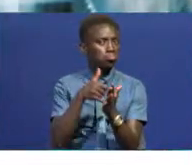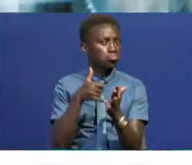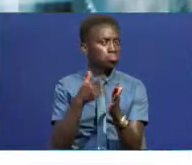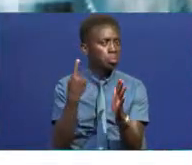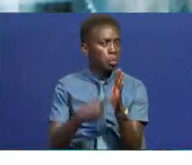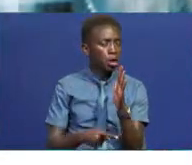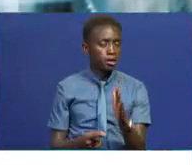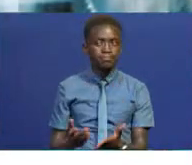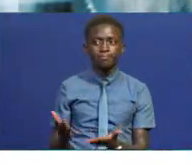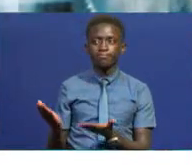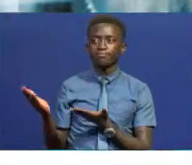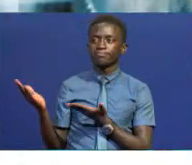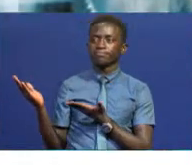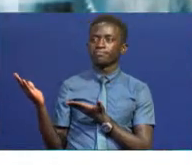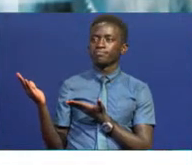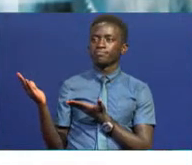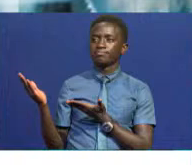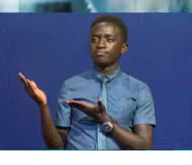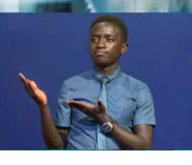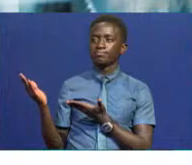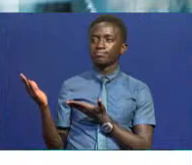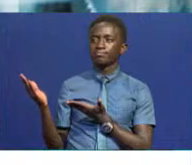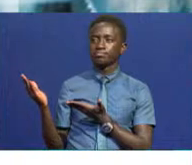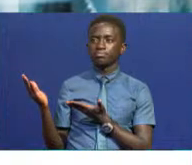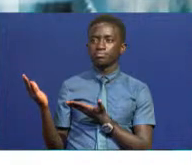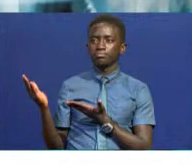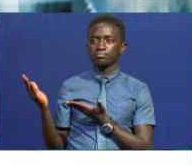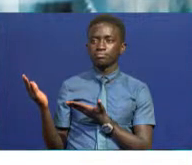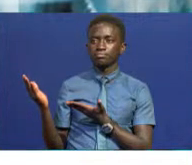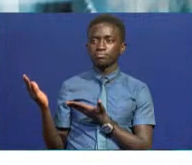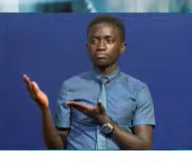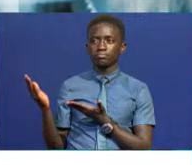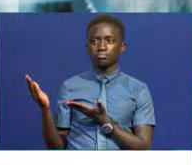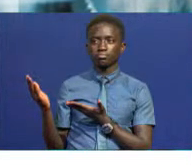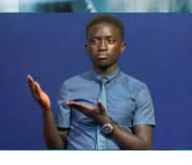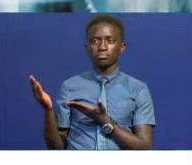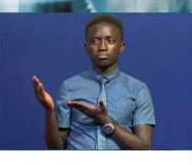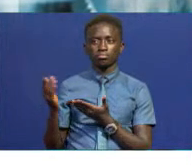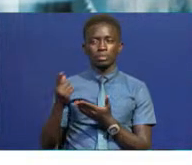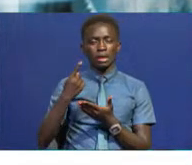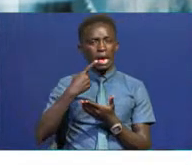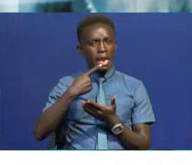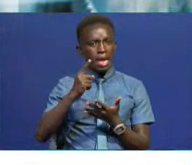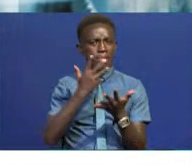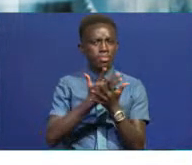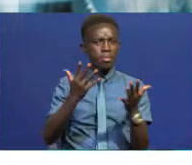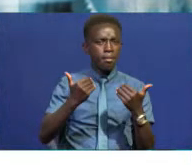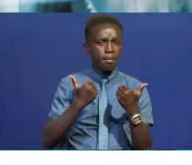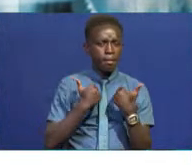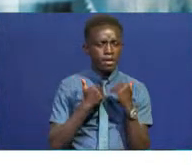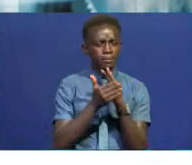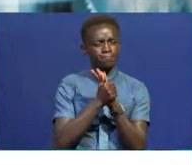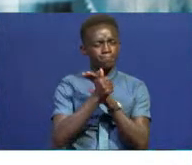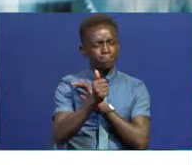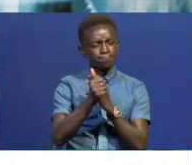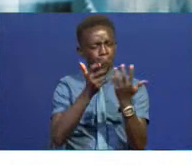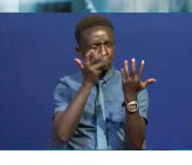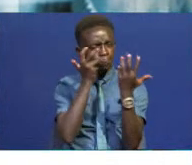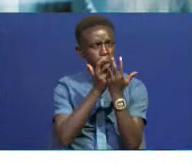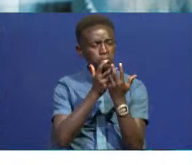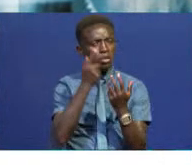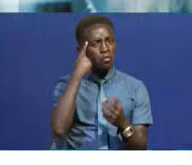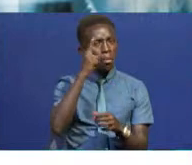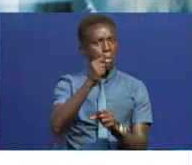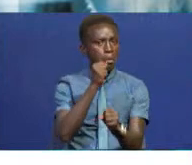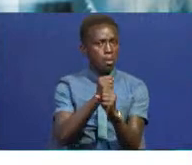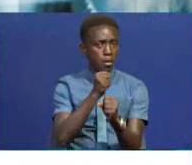to rationalize their staff and align to affordability, right composition, skill set and fit for purpose organization structure.